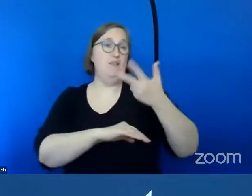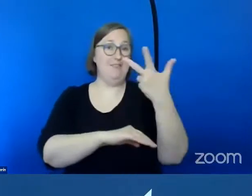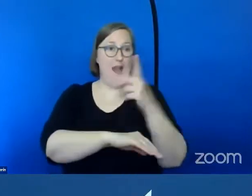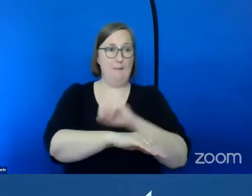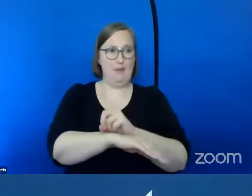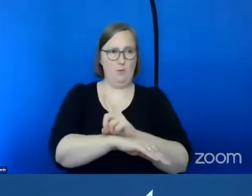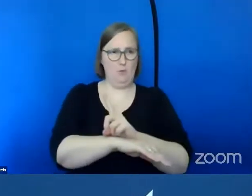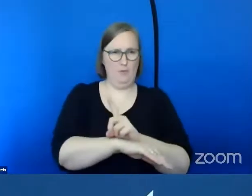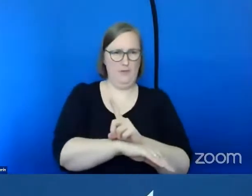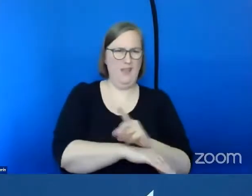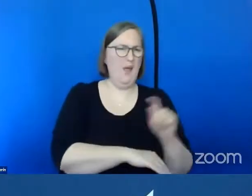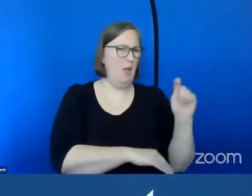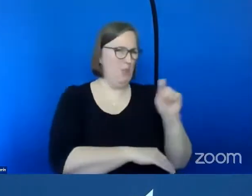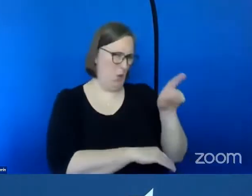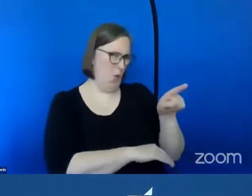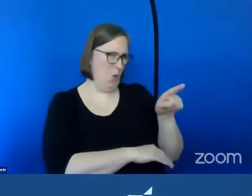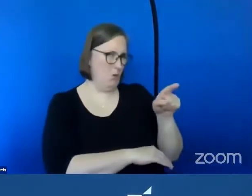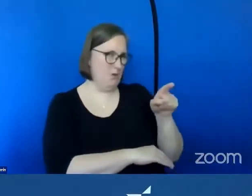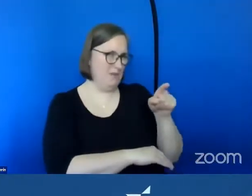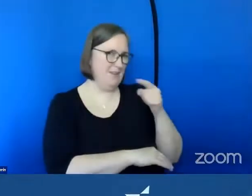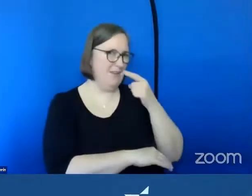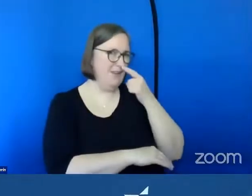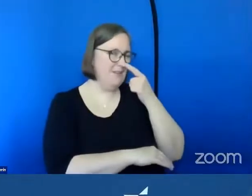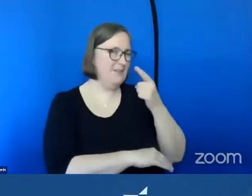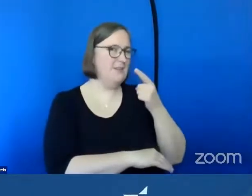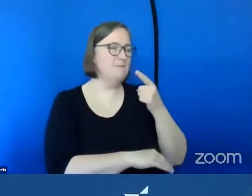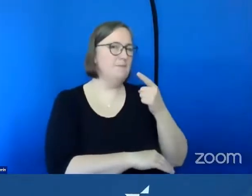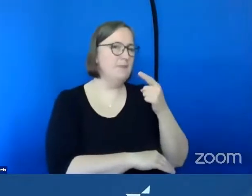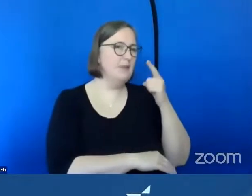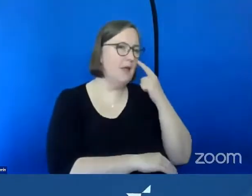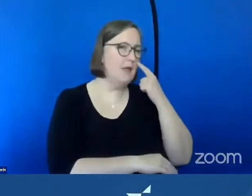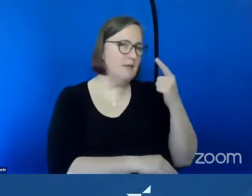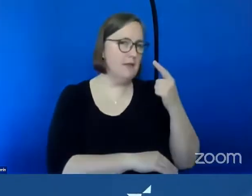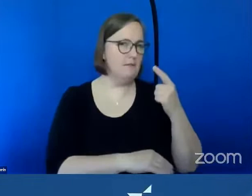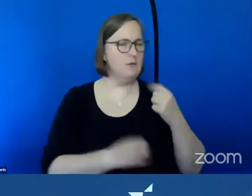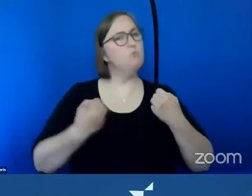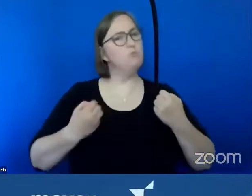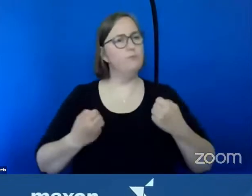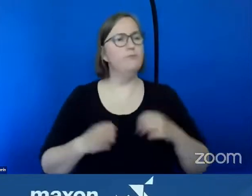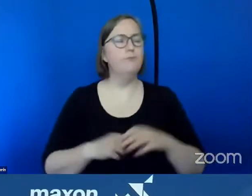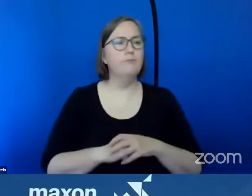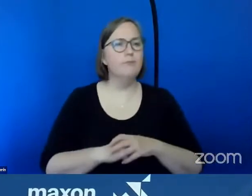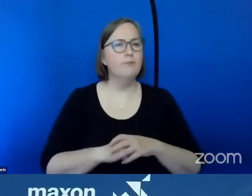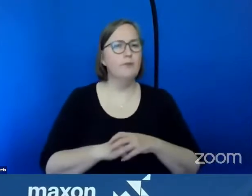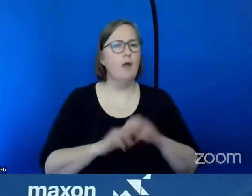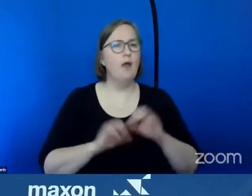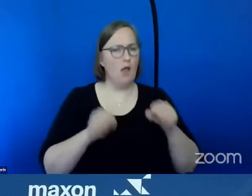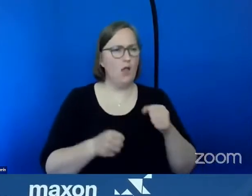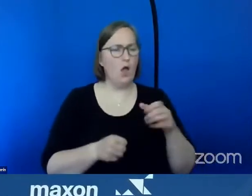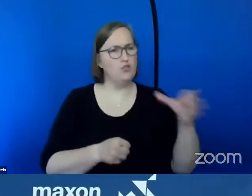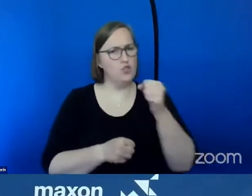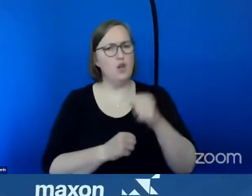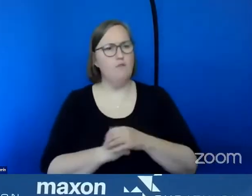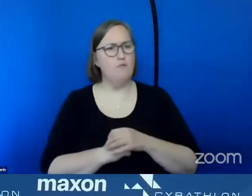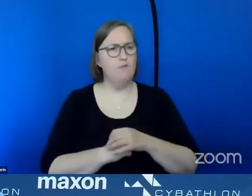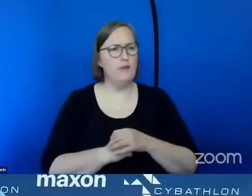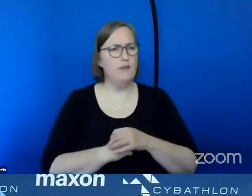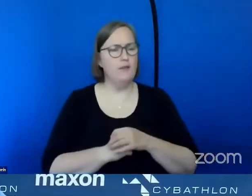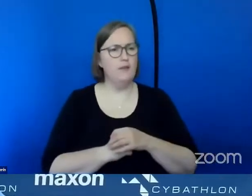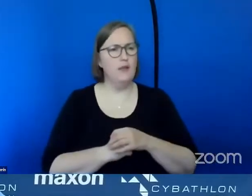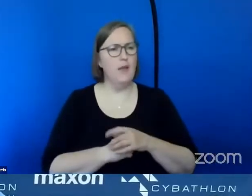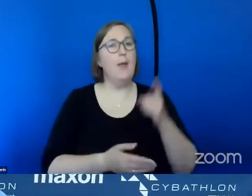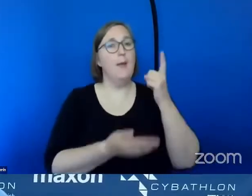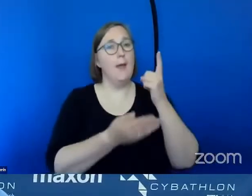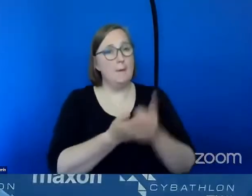and error-free if you're to put that time on the board. Yes, exactly. One advantage of these prostheses and the connection of